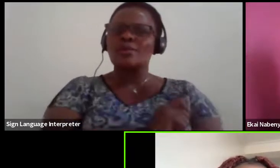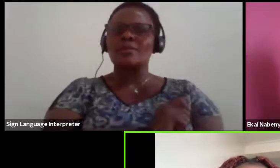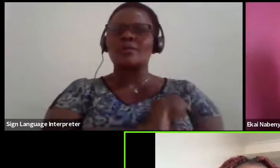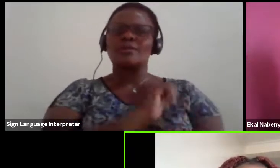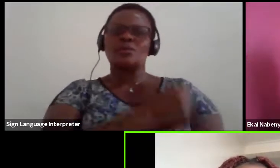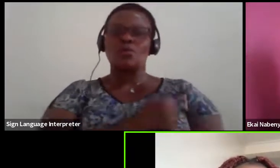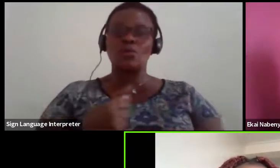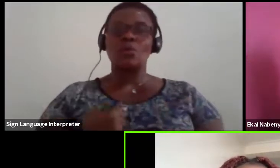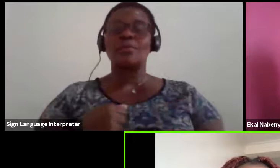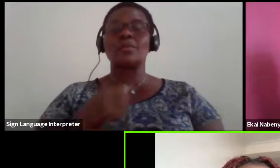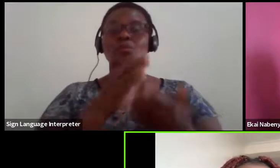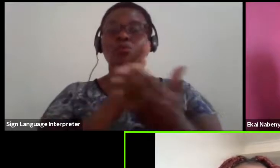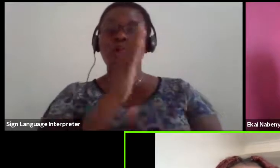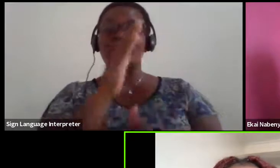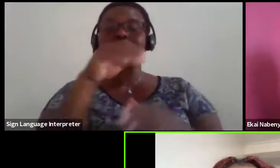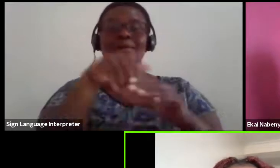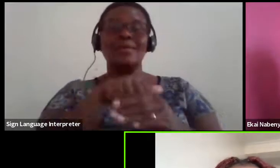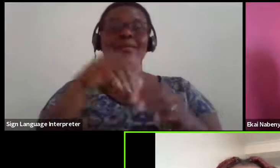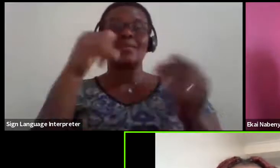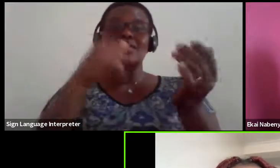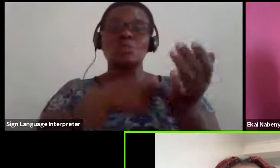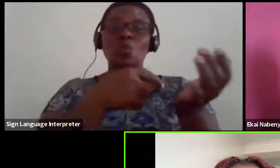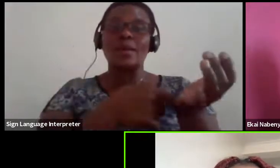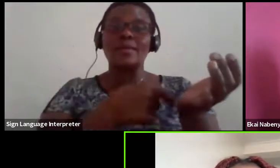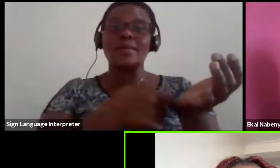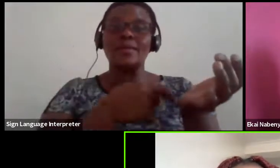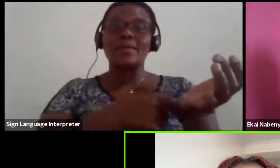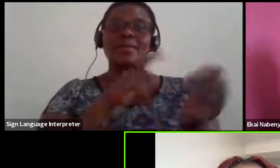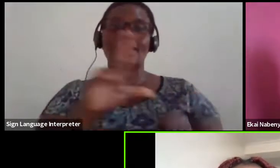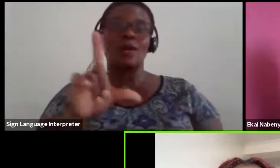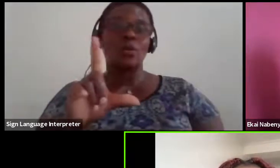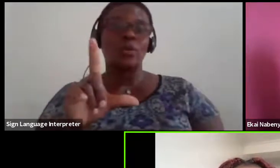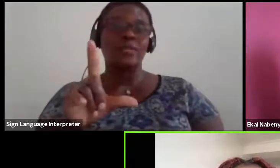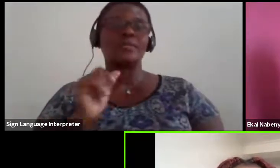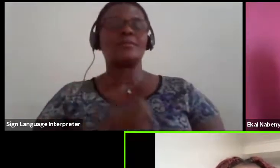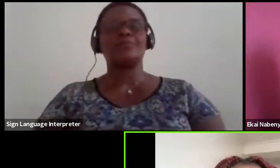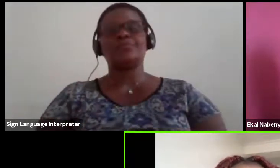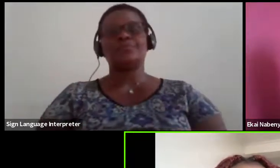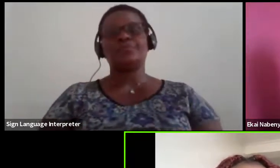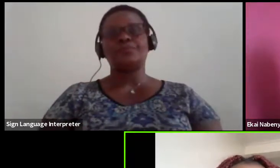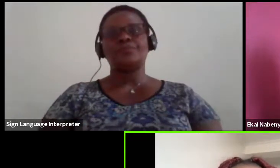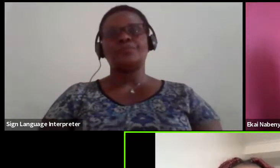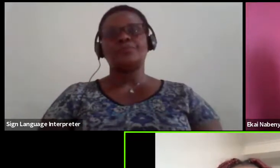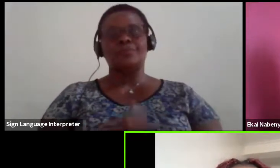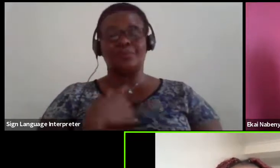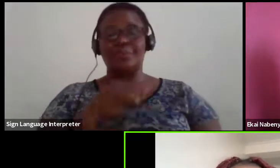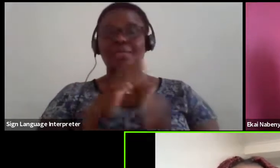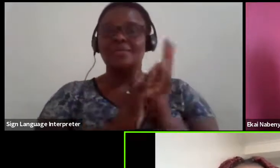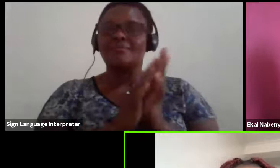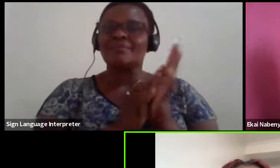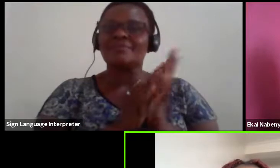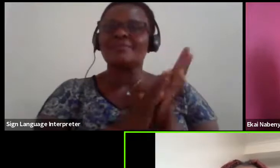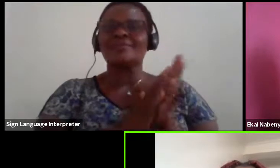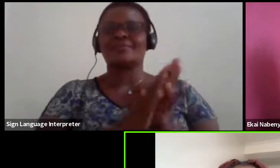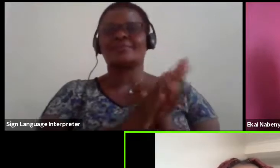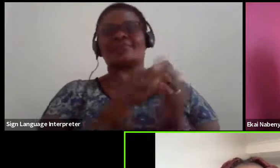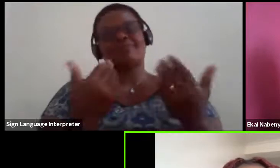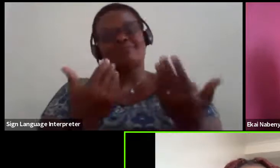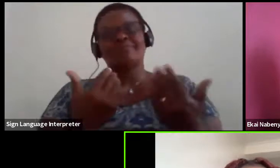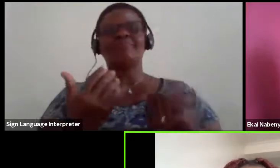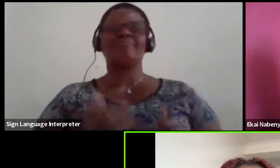Kiswahili. So I am very excited to have you all here. And yes, that's on us. Yeah, that's all from our side for now.